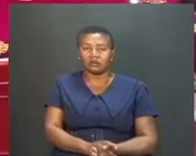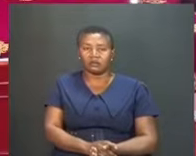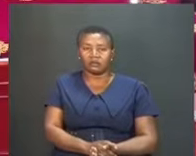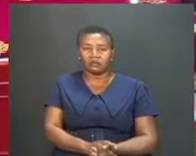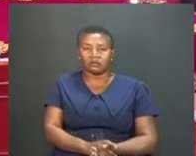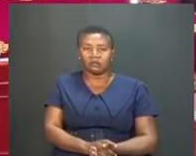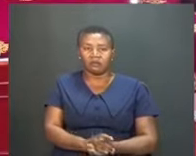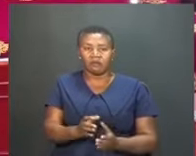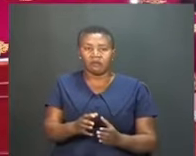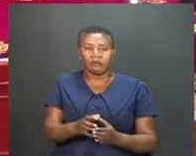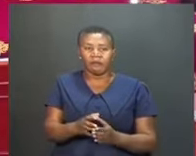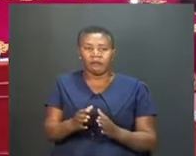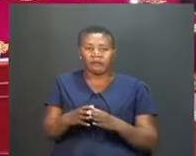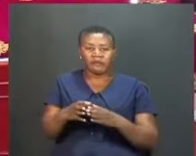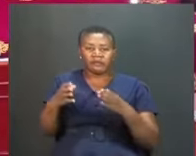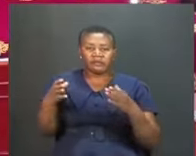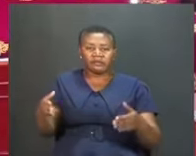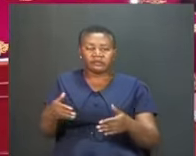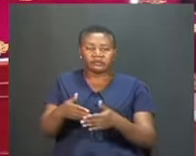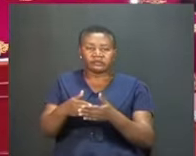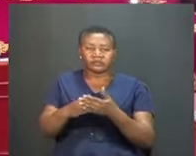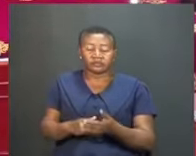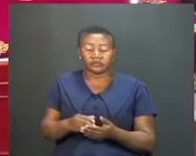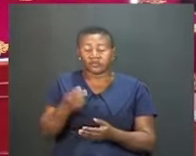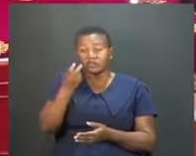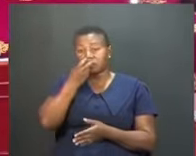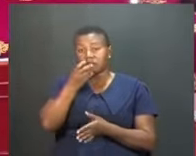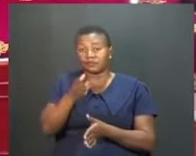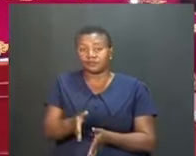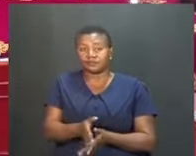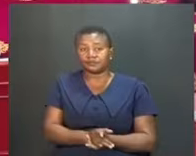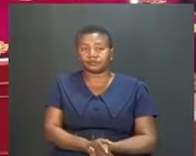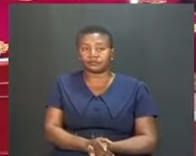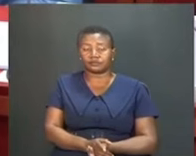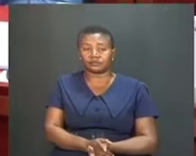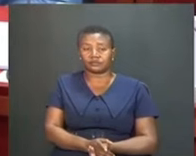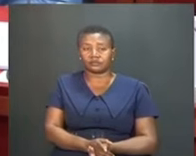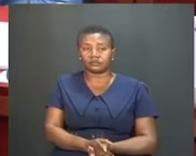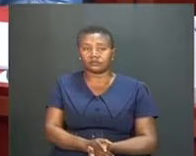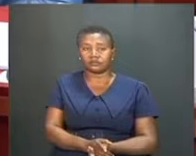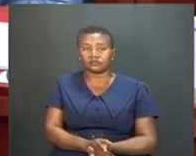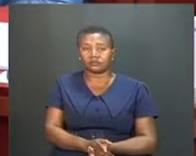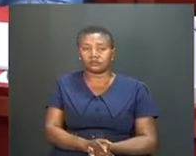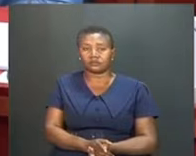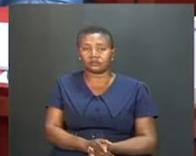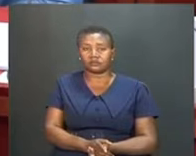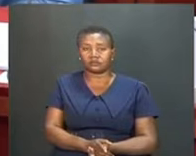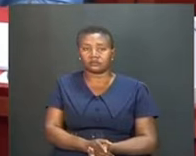Majority Leader, yes. Mr. Speaker, I